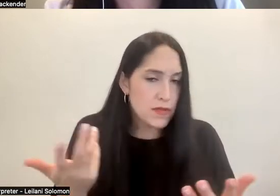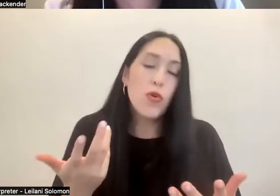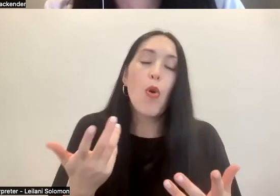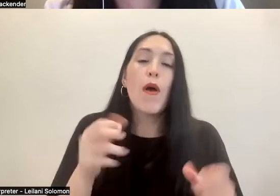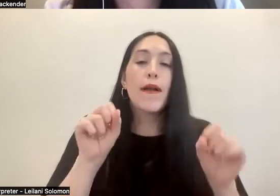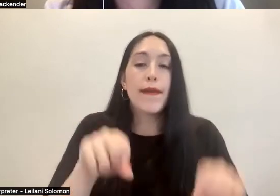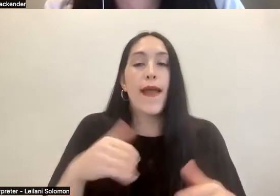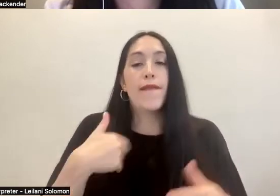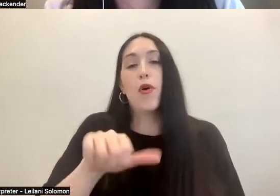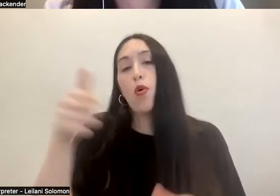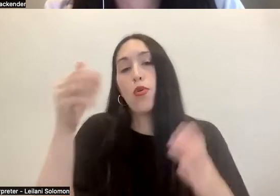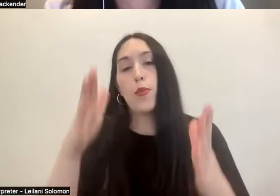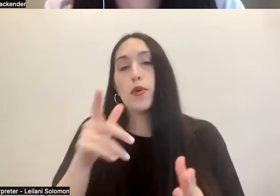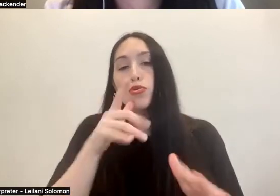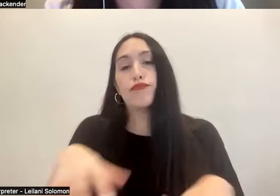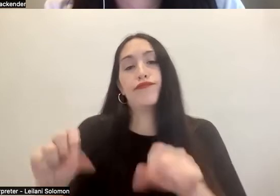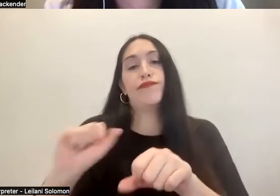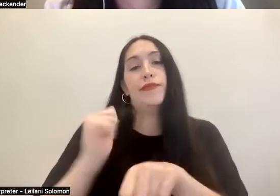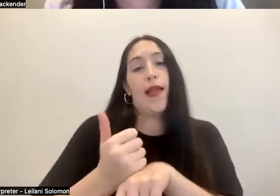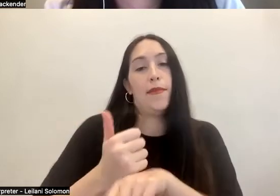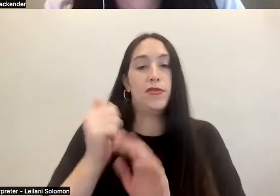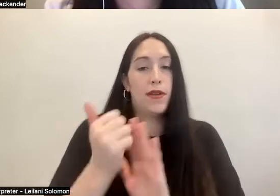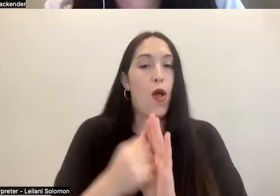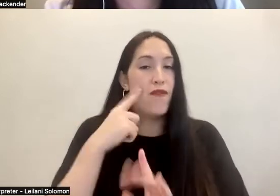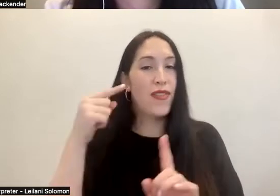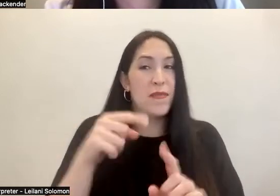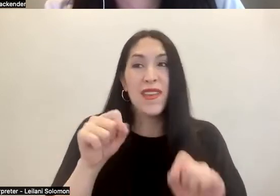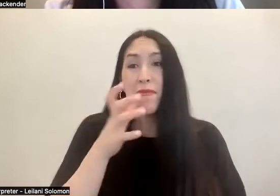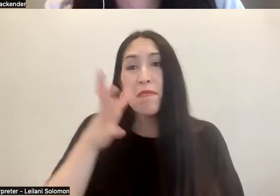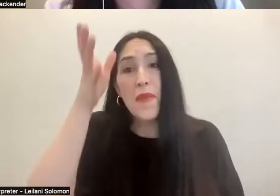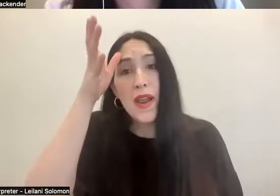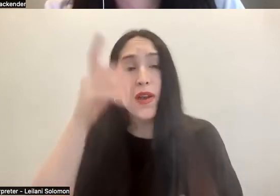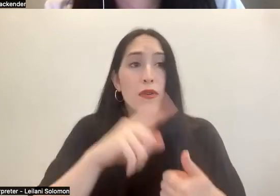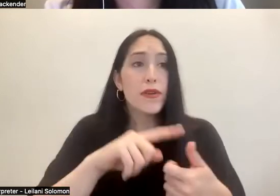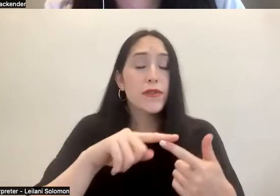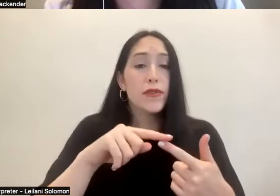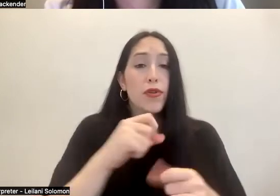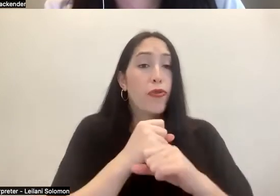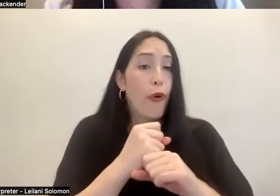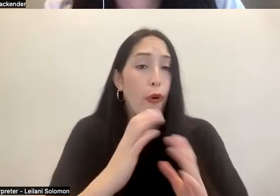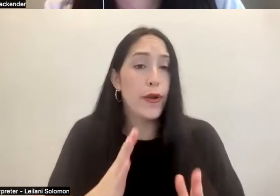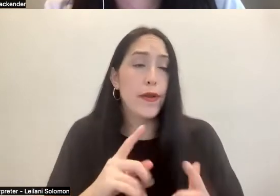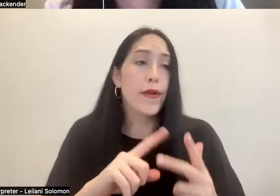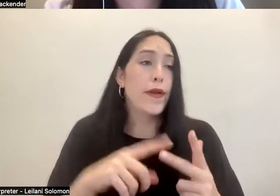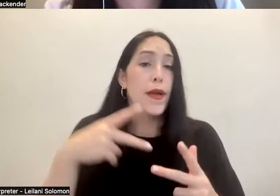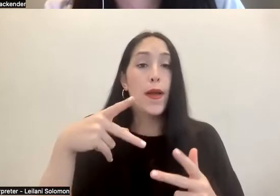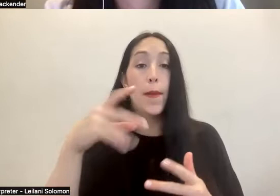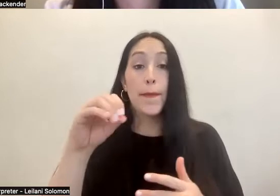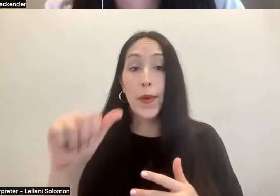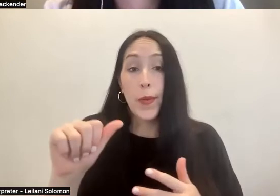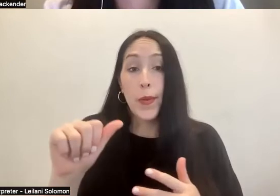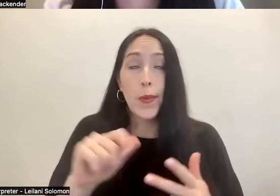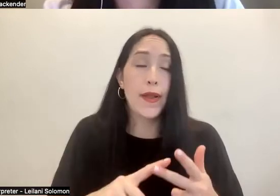behalf. That could be a parent, guardian, power of attorney, and even expanded to include a sibling,